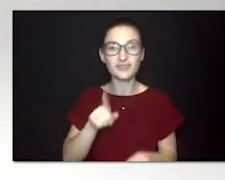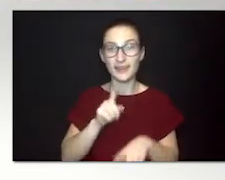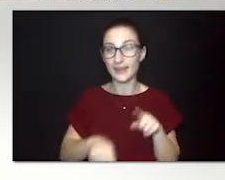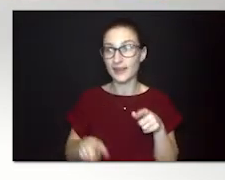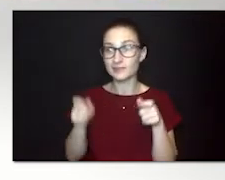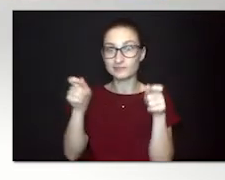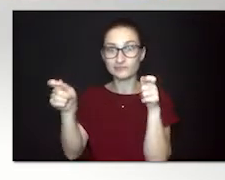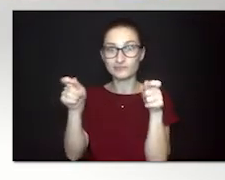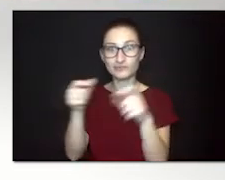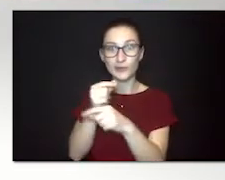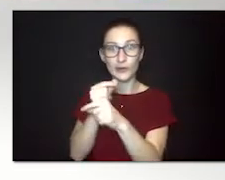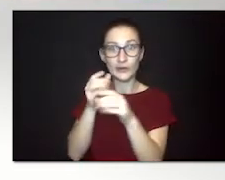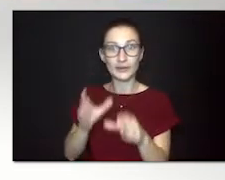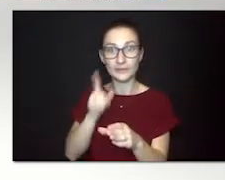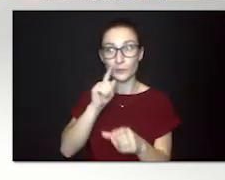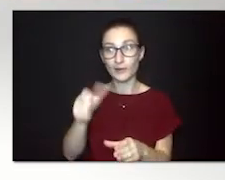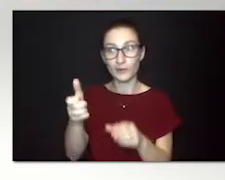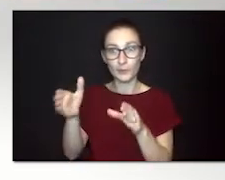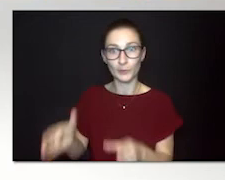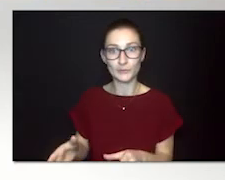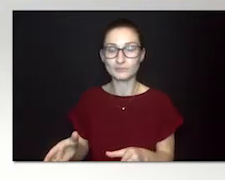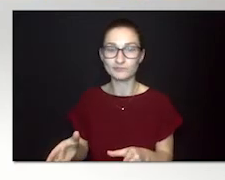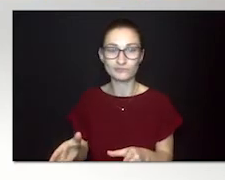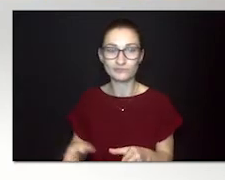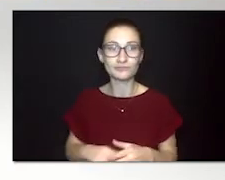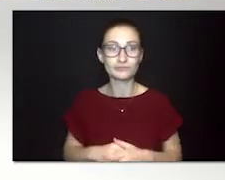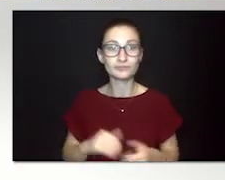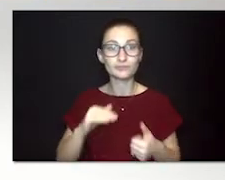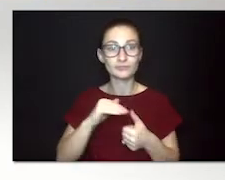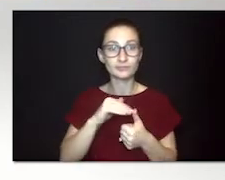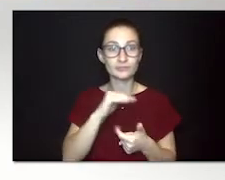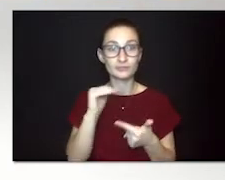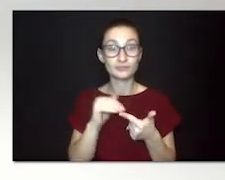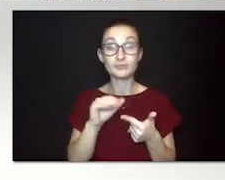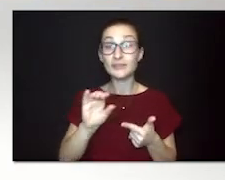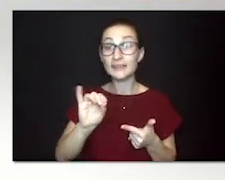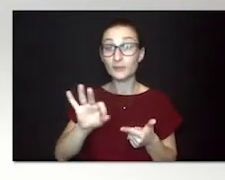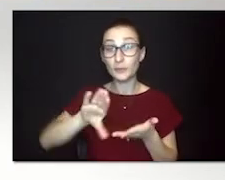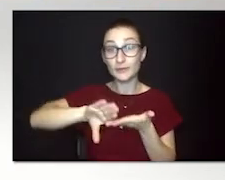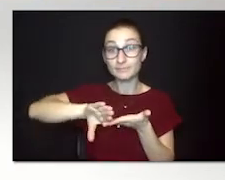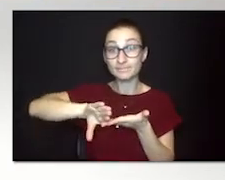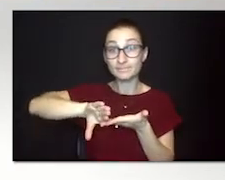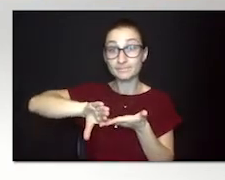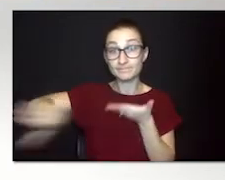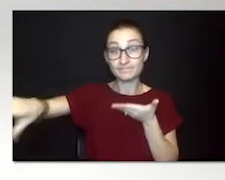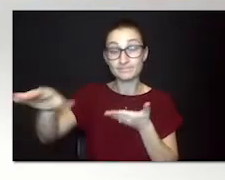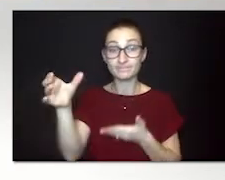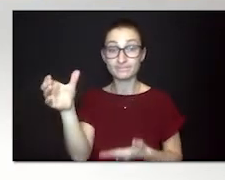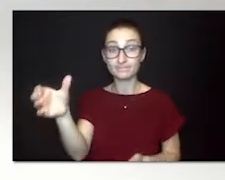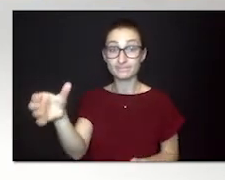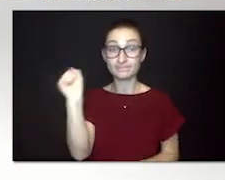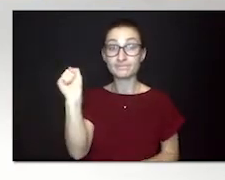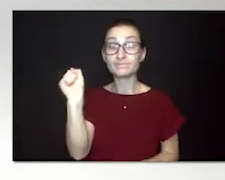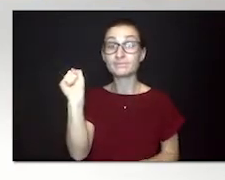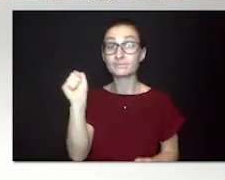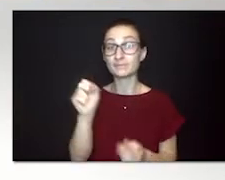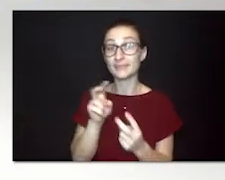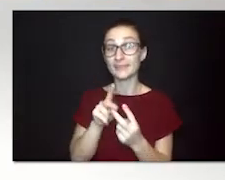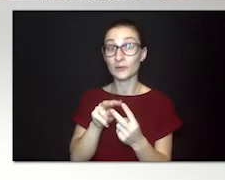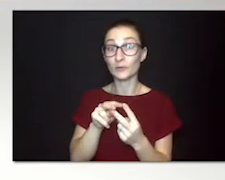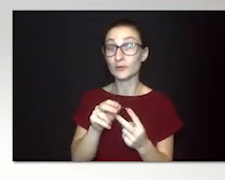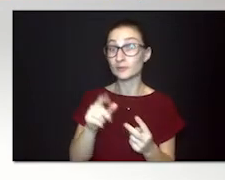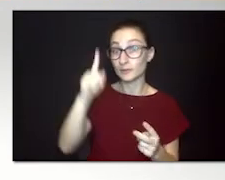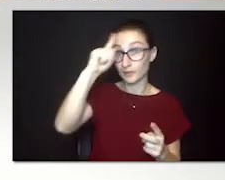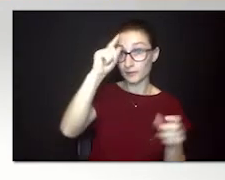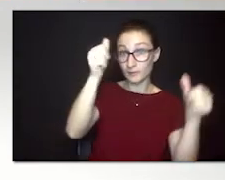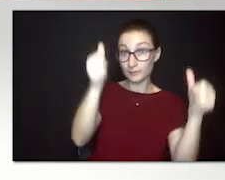serve as guardian of someone else. If you have been discharged of duties of a guardian before because of incapacity or